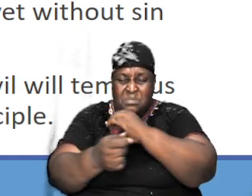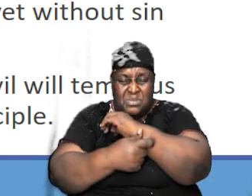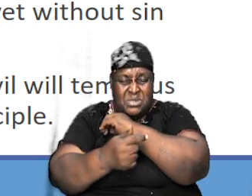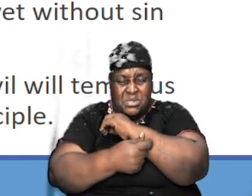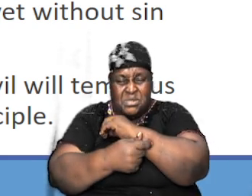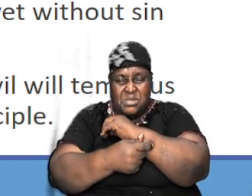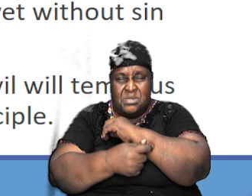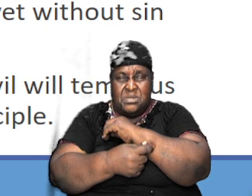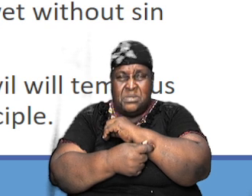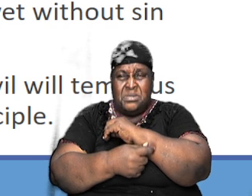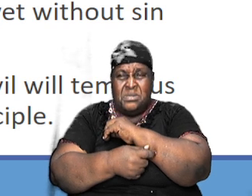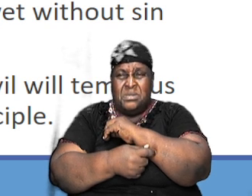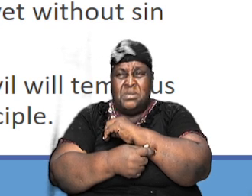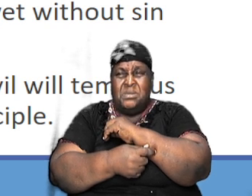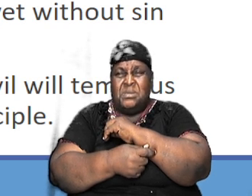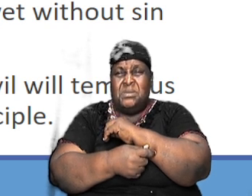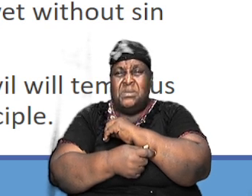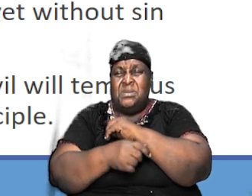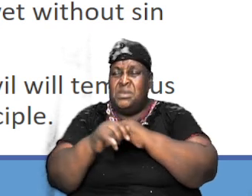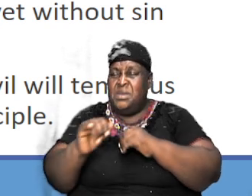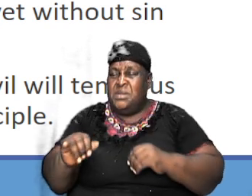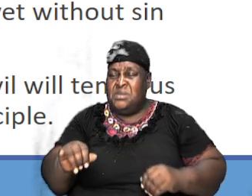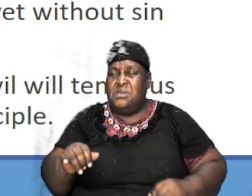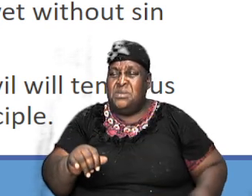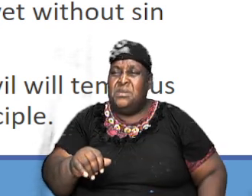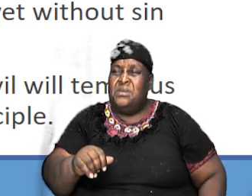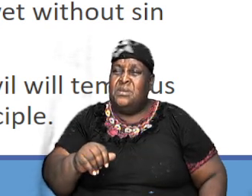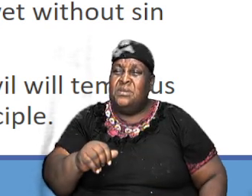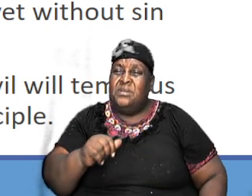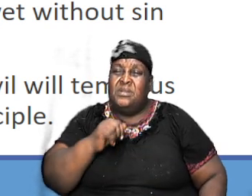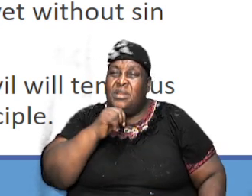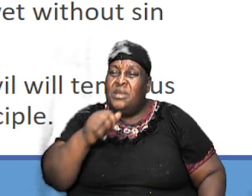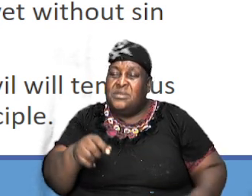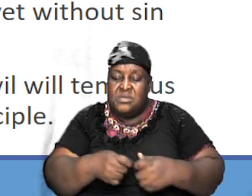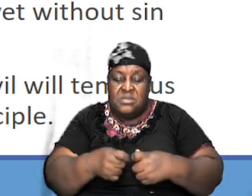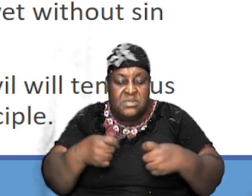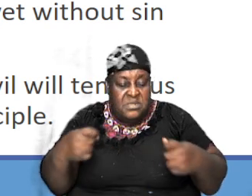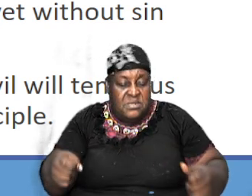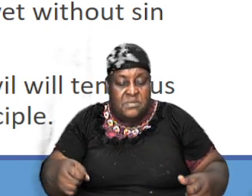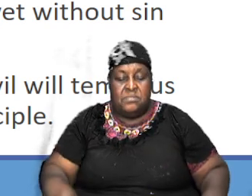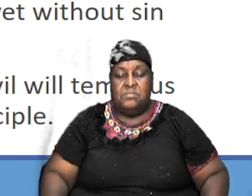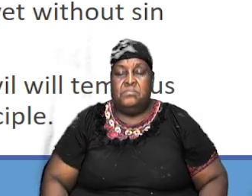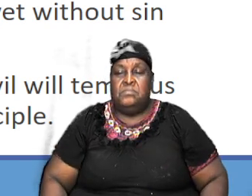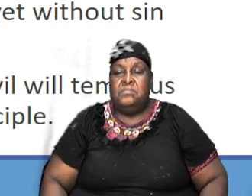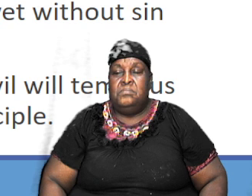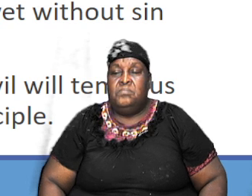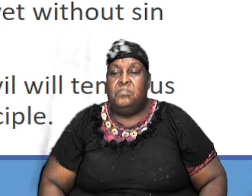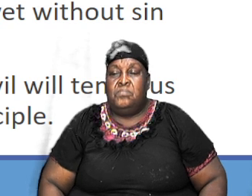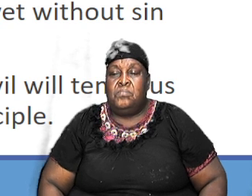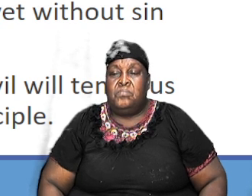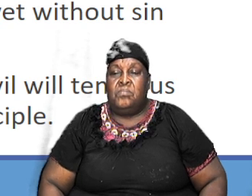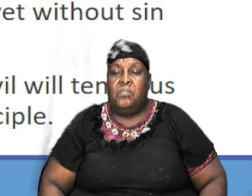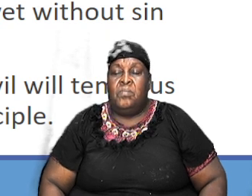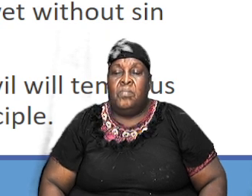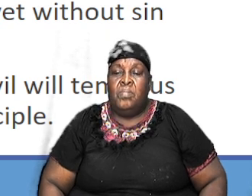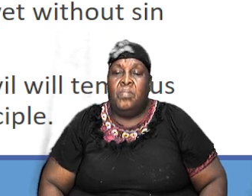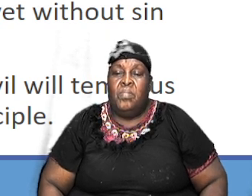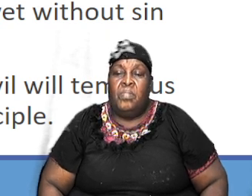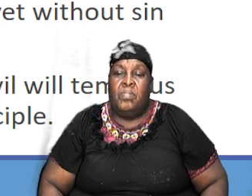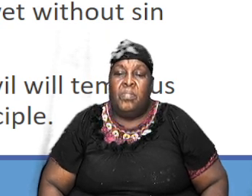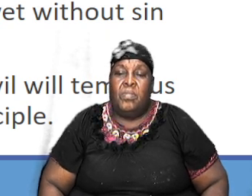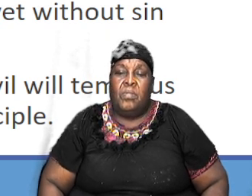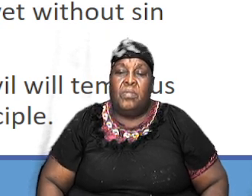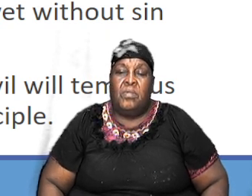were, yet without sin. Luke 4 verse 1 to 11 give us the temptation of